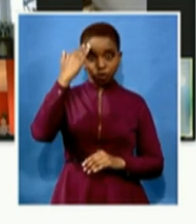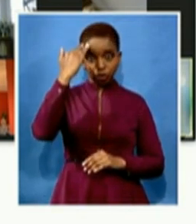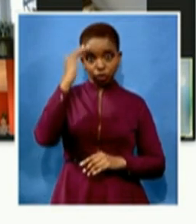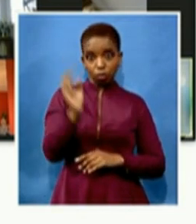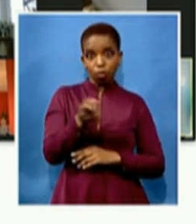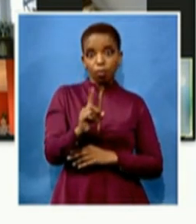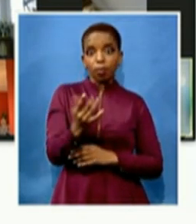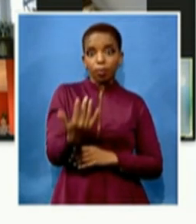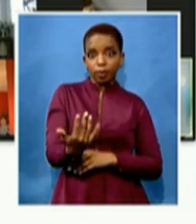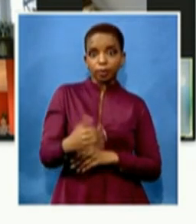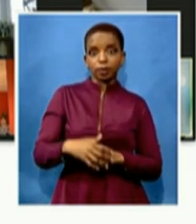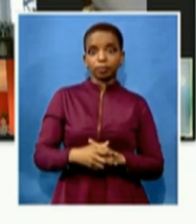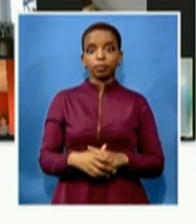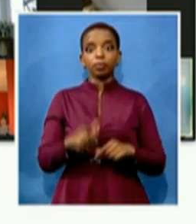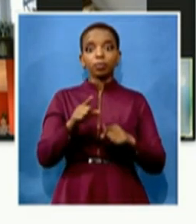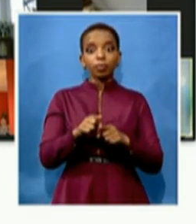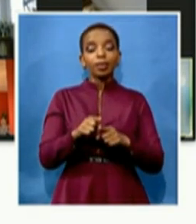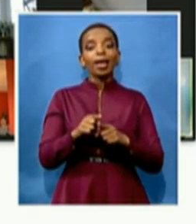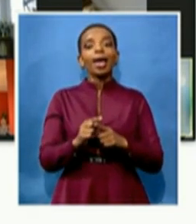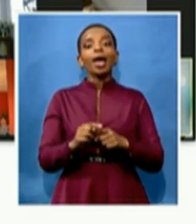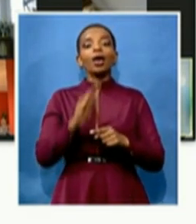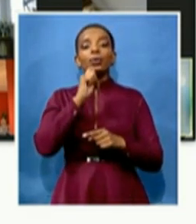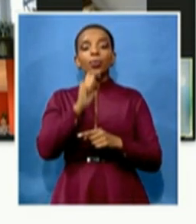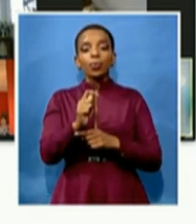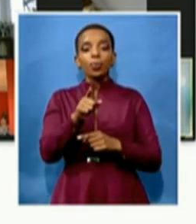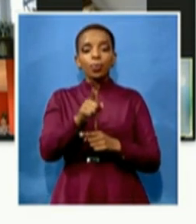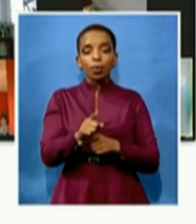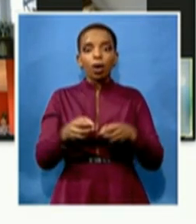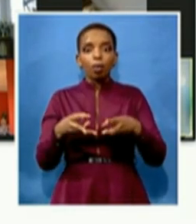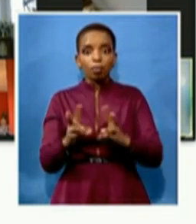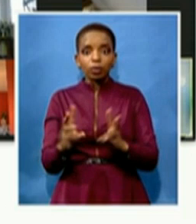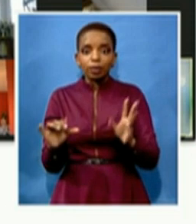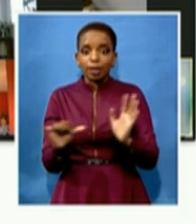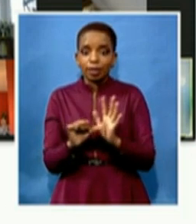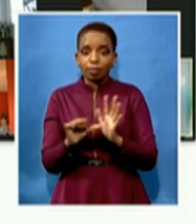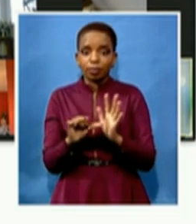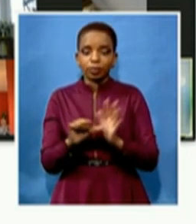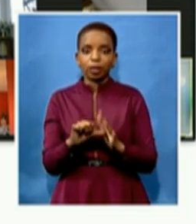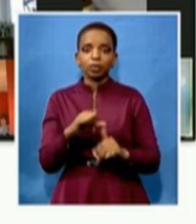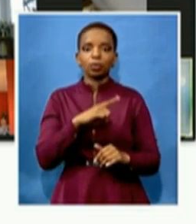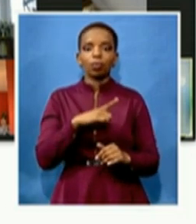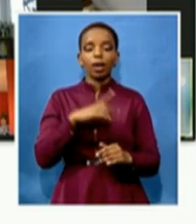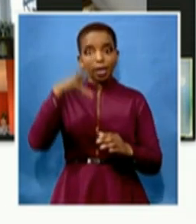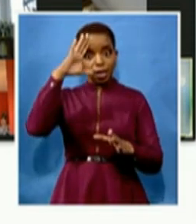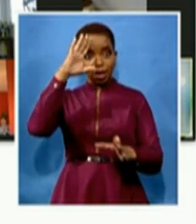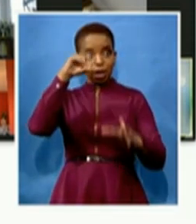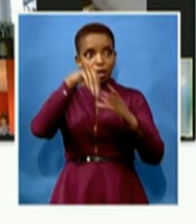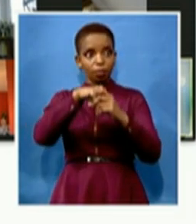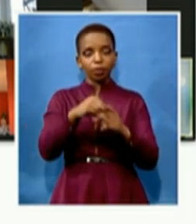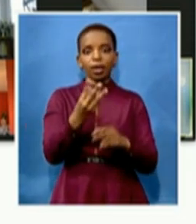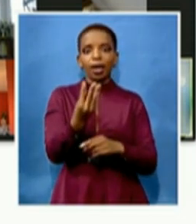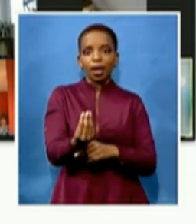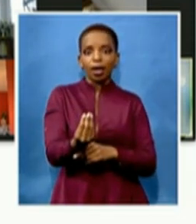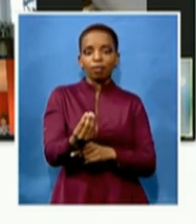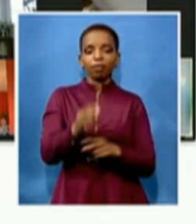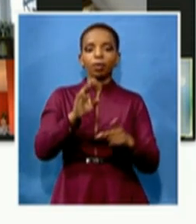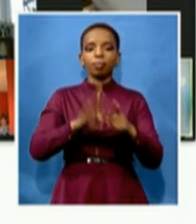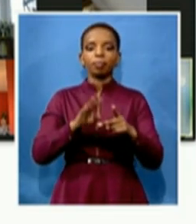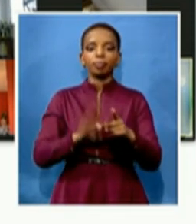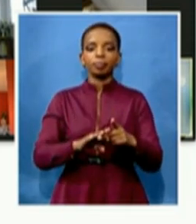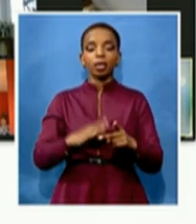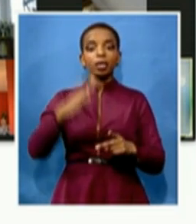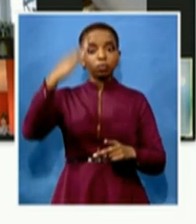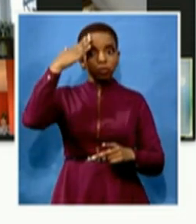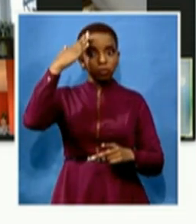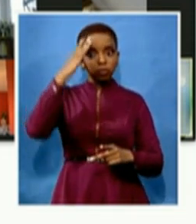into that, as well as having a sense as to what the various behavioral